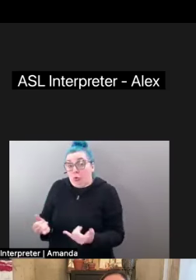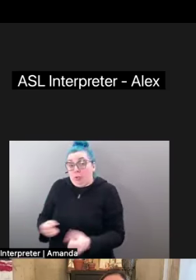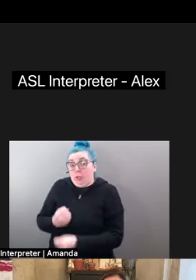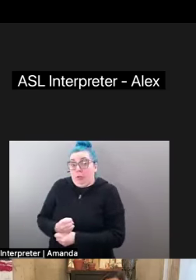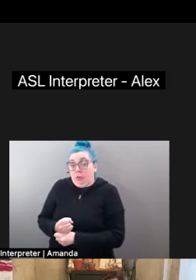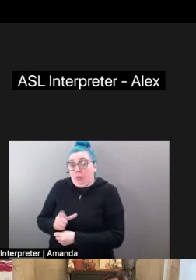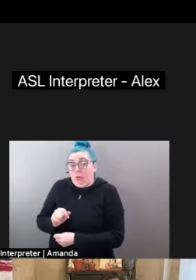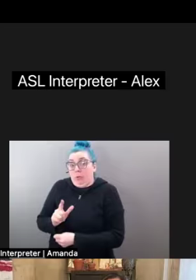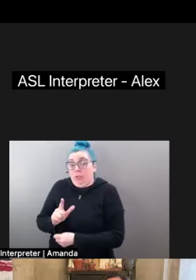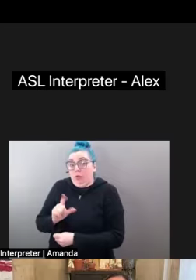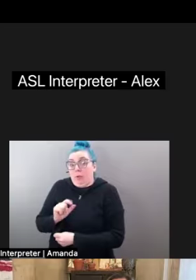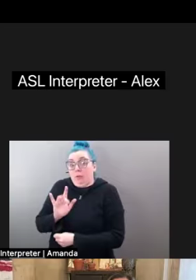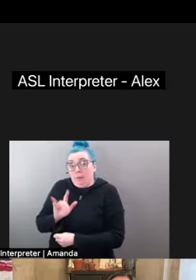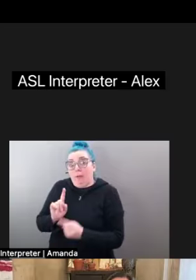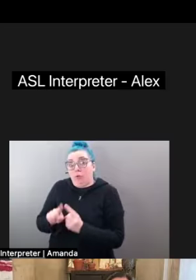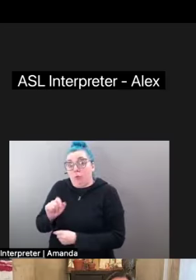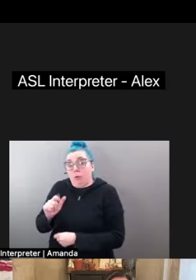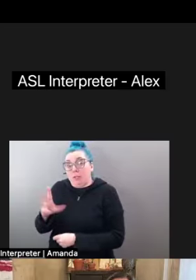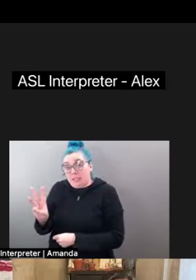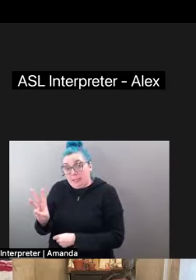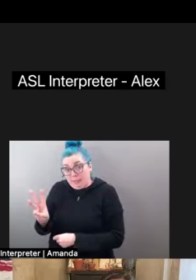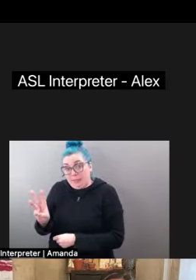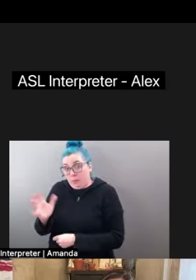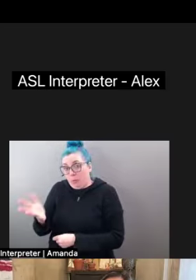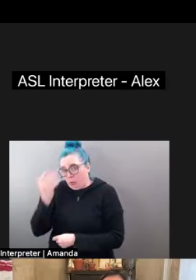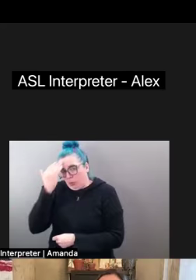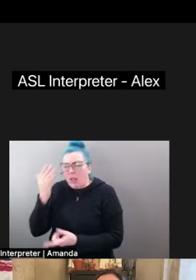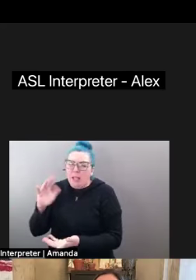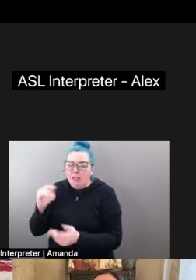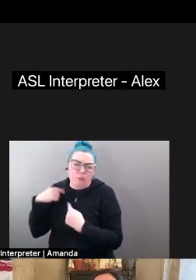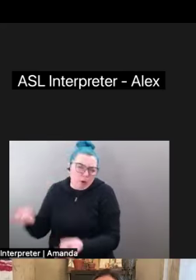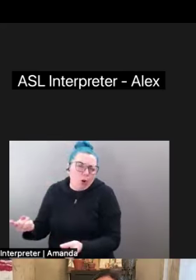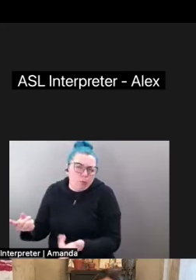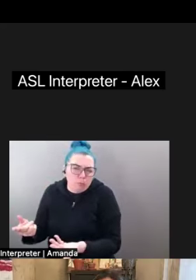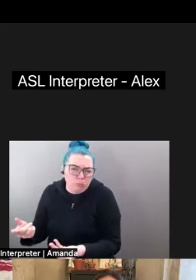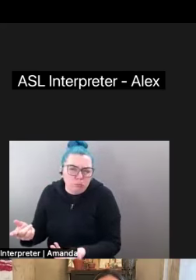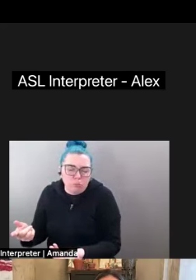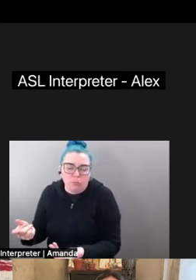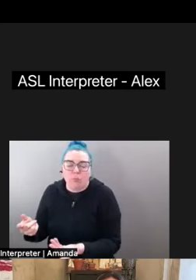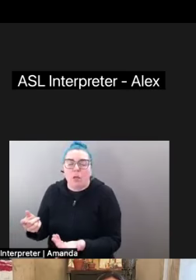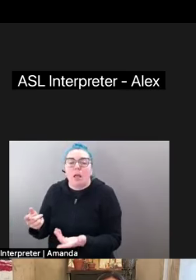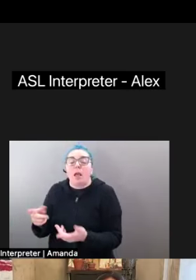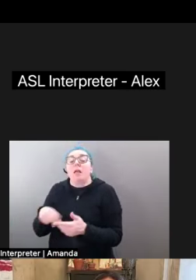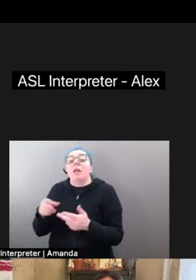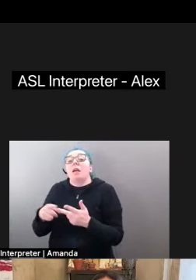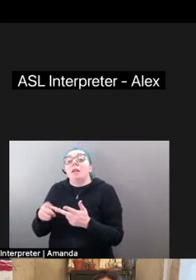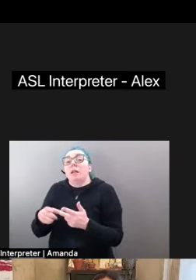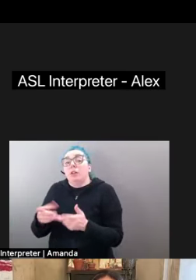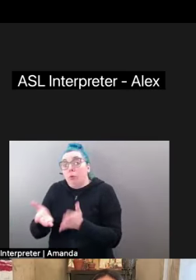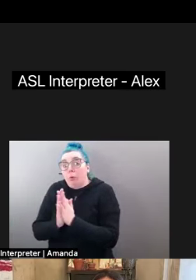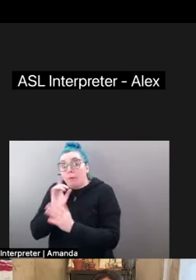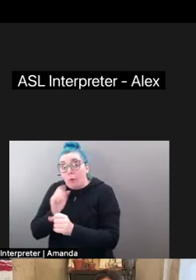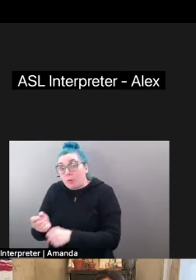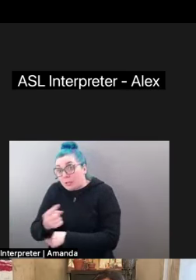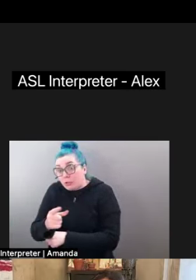your confirmed actuals or most accurate and up-to-date projections, and then your request year, which is the 2026 to